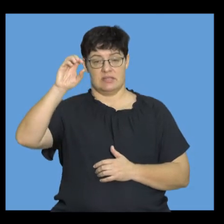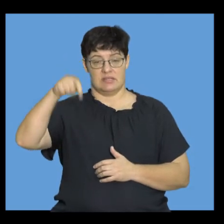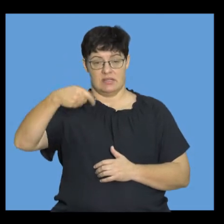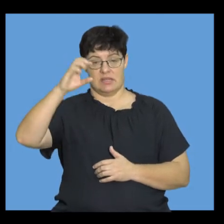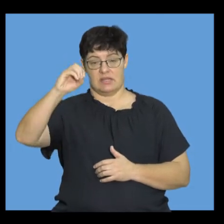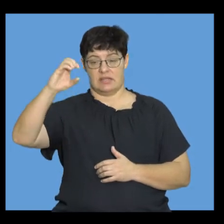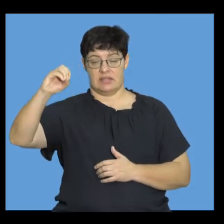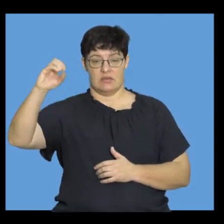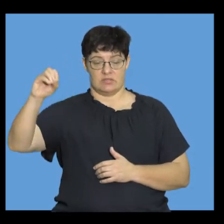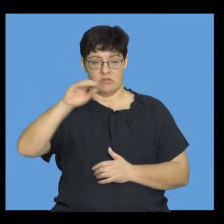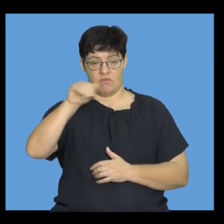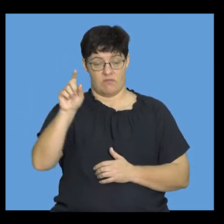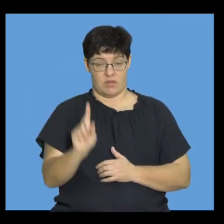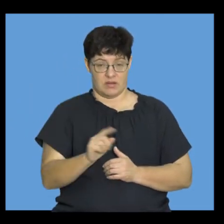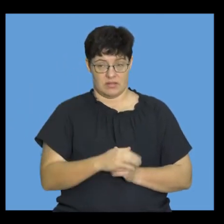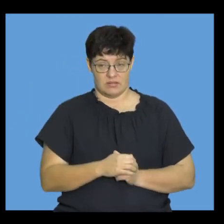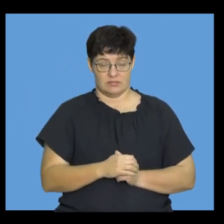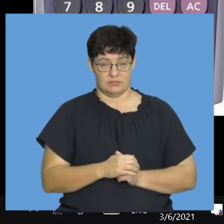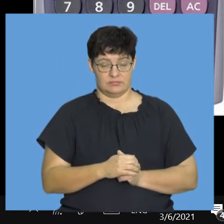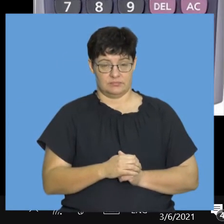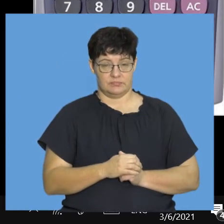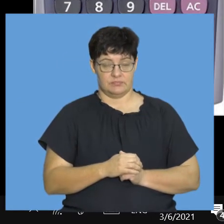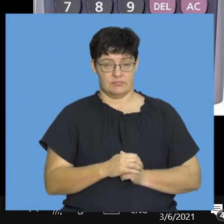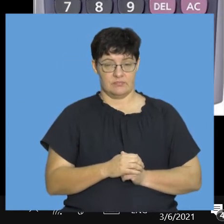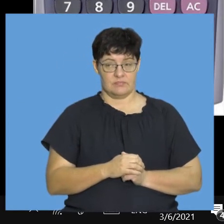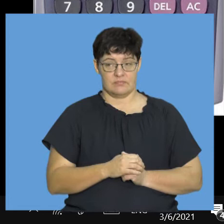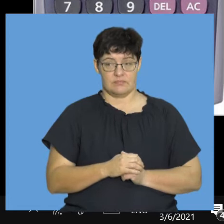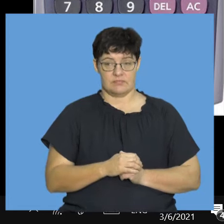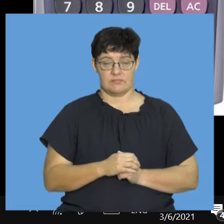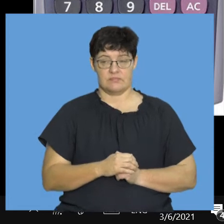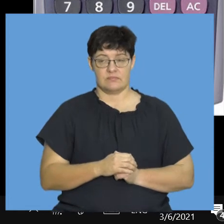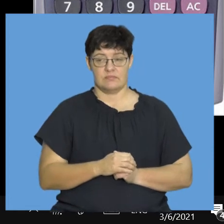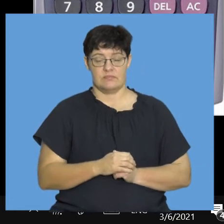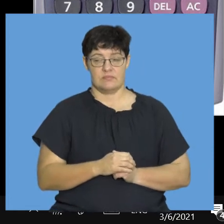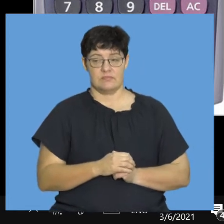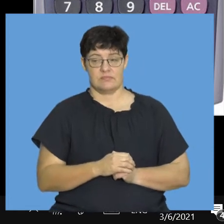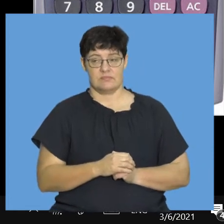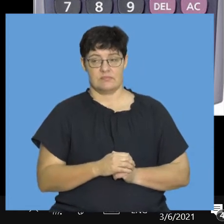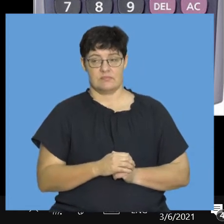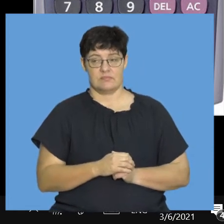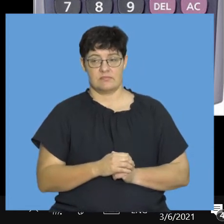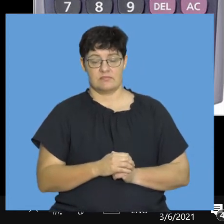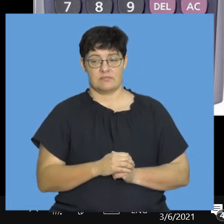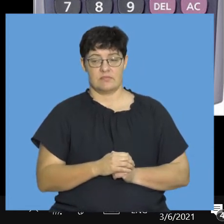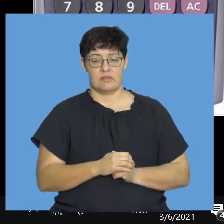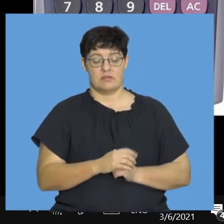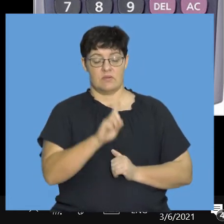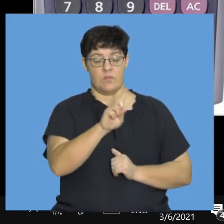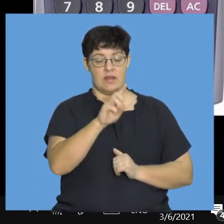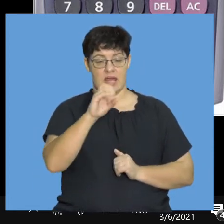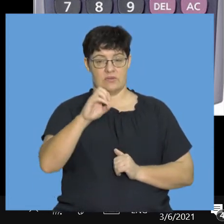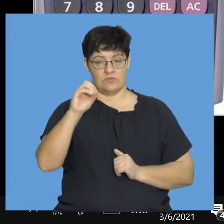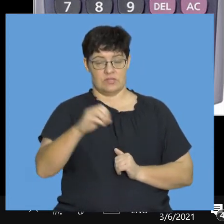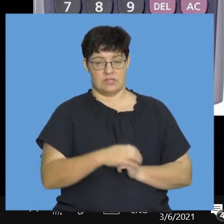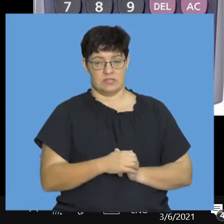70,000 over 1. Let's do that calculation. And here we go. We take 100